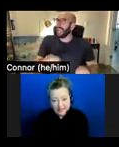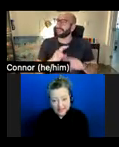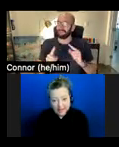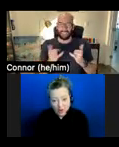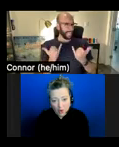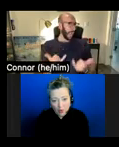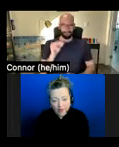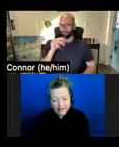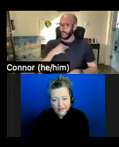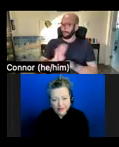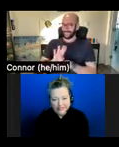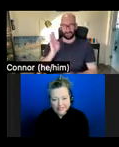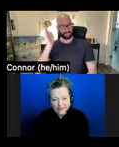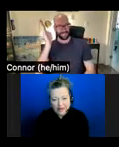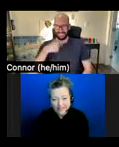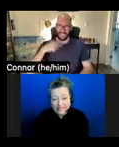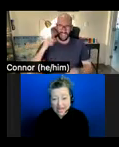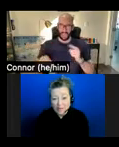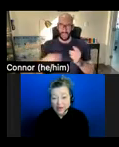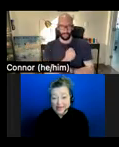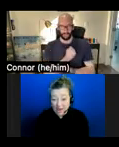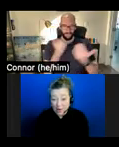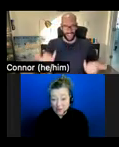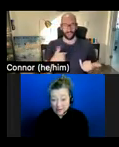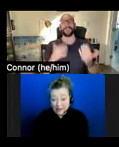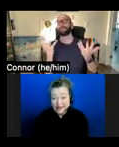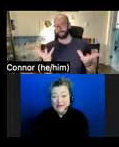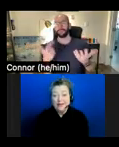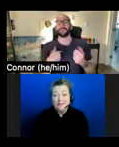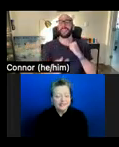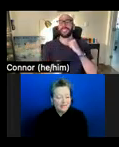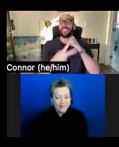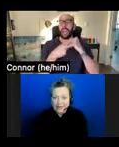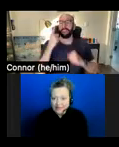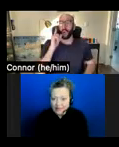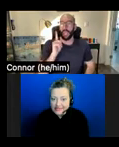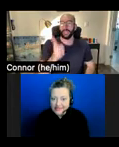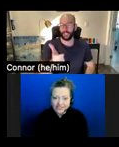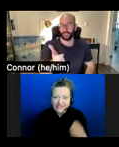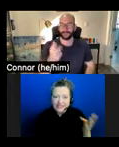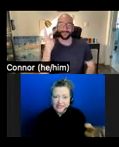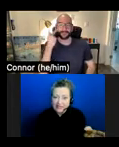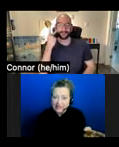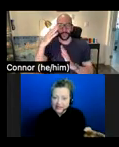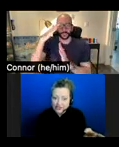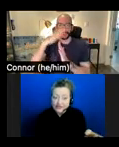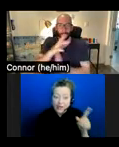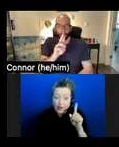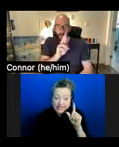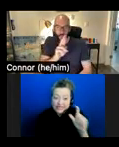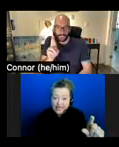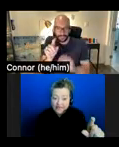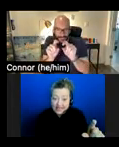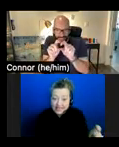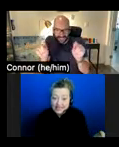And I'm thinking, oh, I just don't have the time right now because I'm in the middle of a presentation. It's not like I can actually do this. I